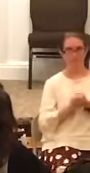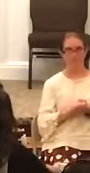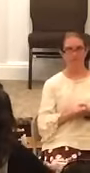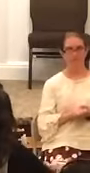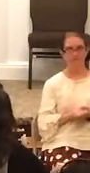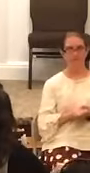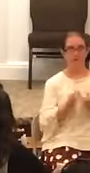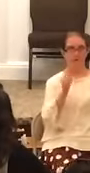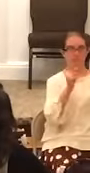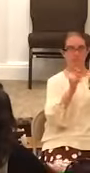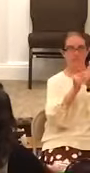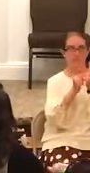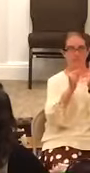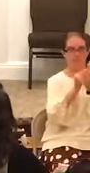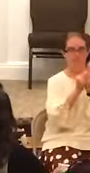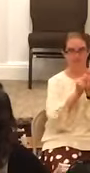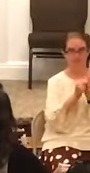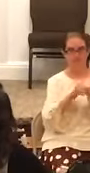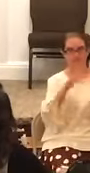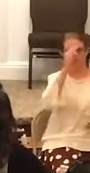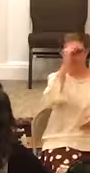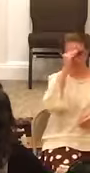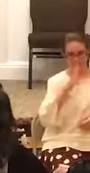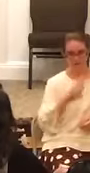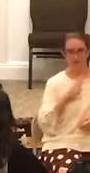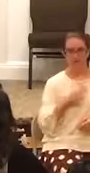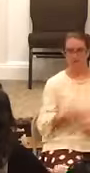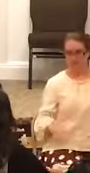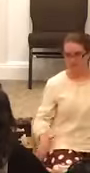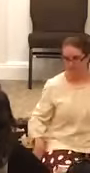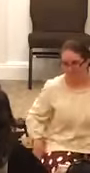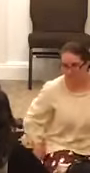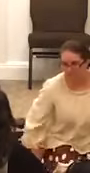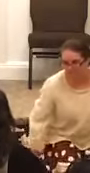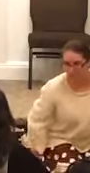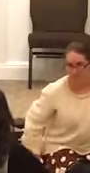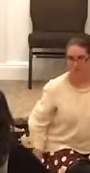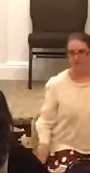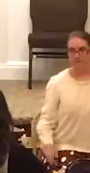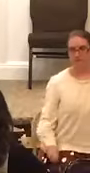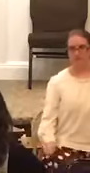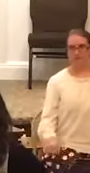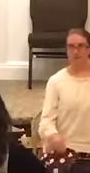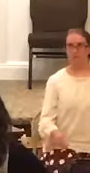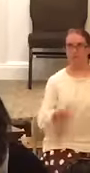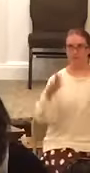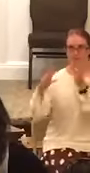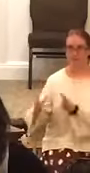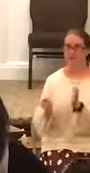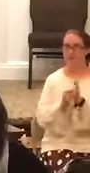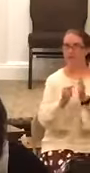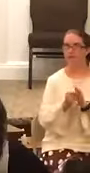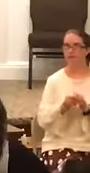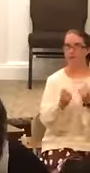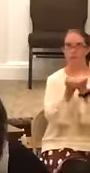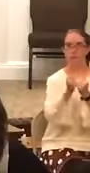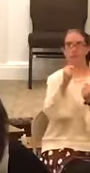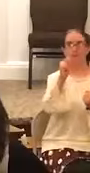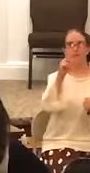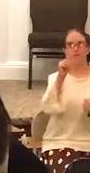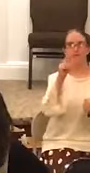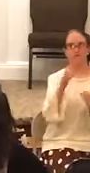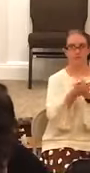the commandments of men." Got that? These are commandments of men. "For laying aside the commandment of God, ye hold the tradition of men